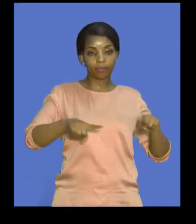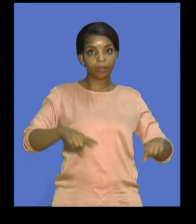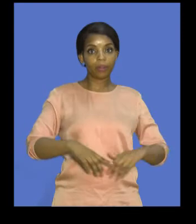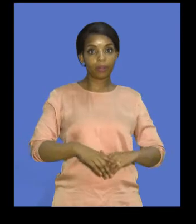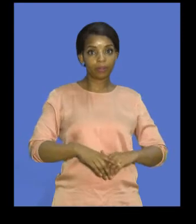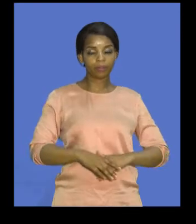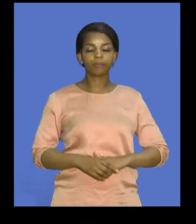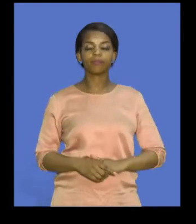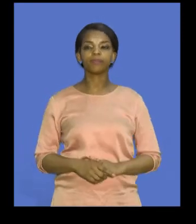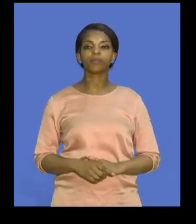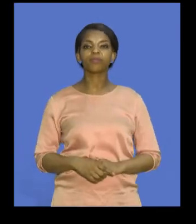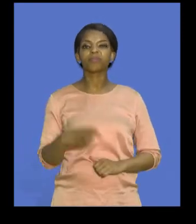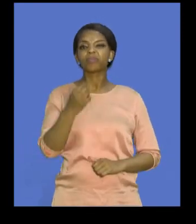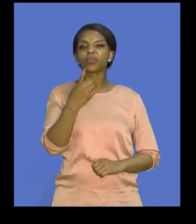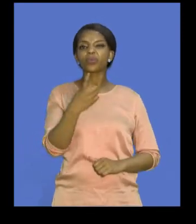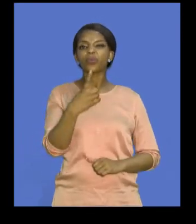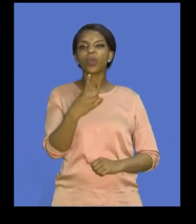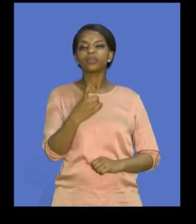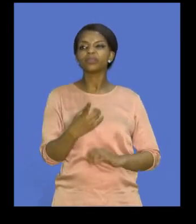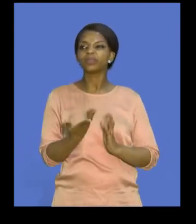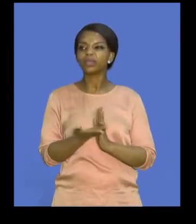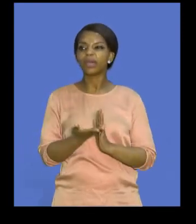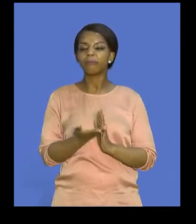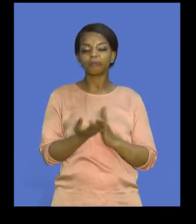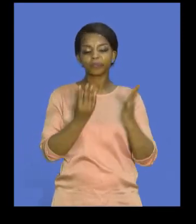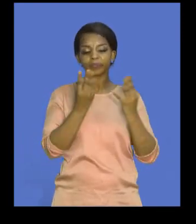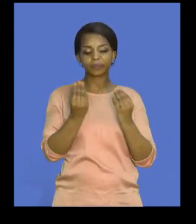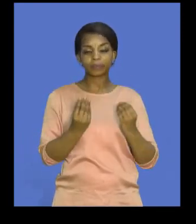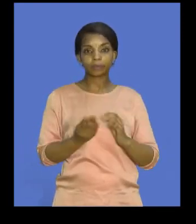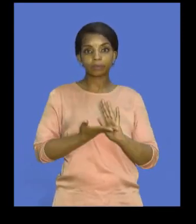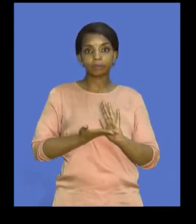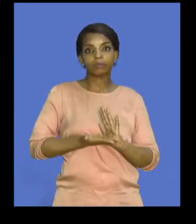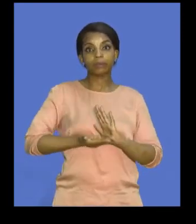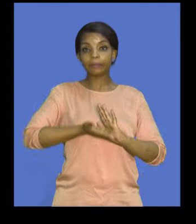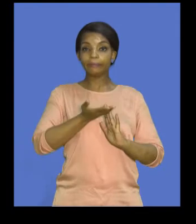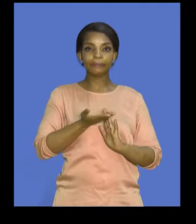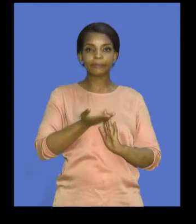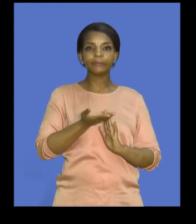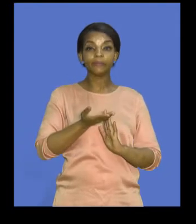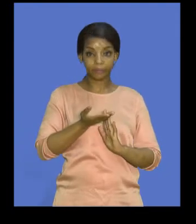So if one quantity increases, for argument's sake, okay?